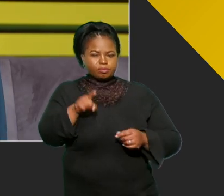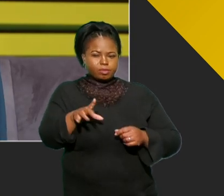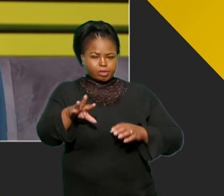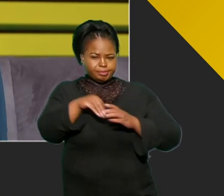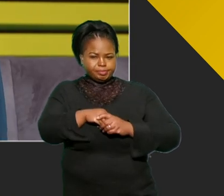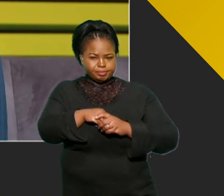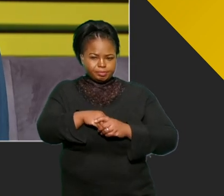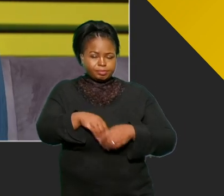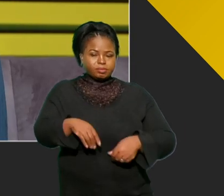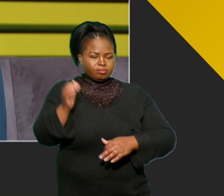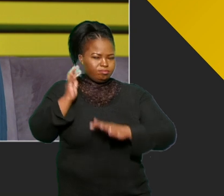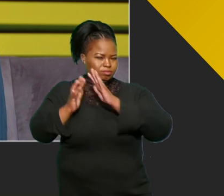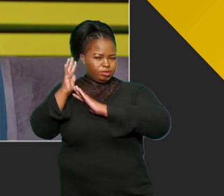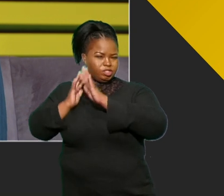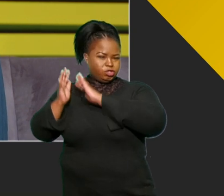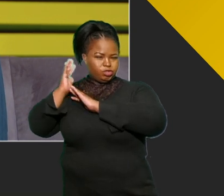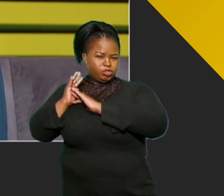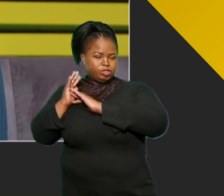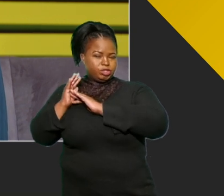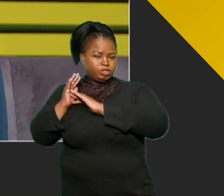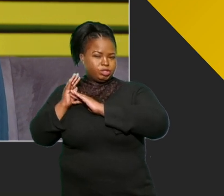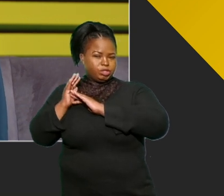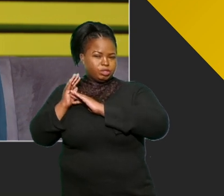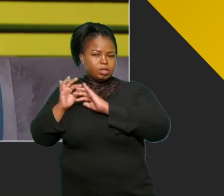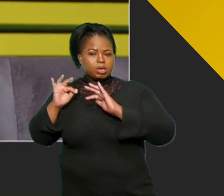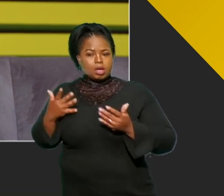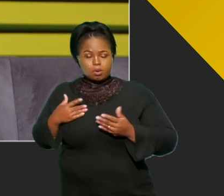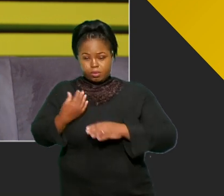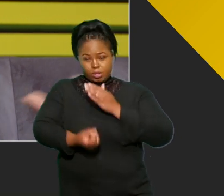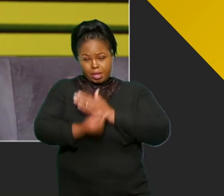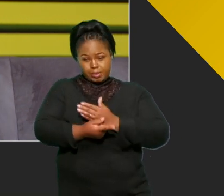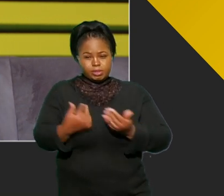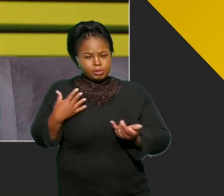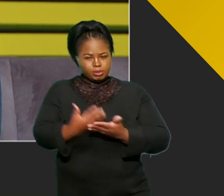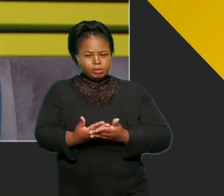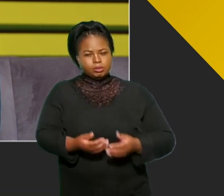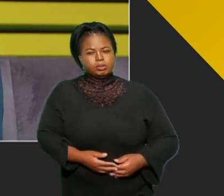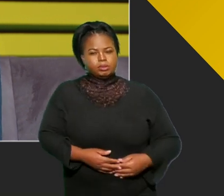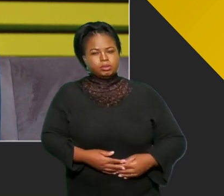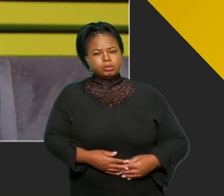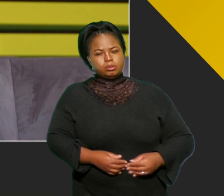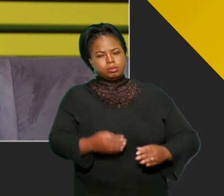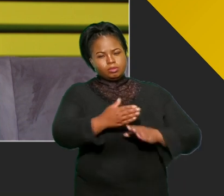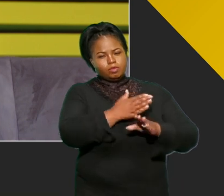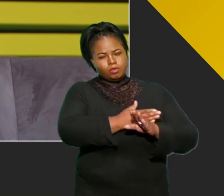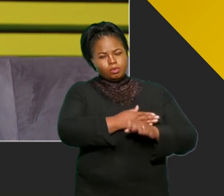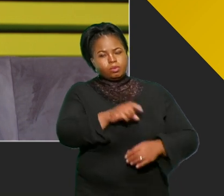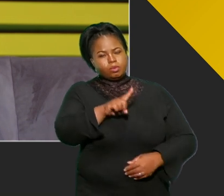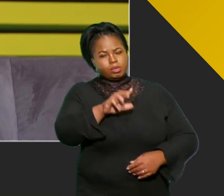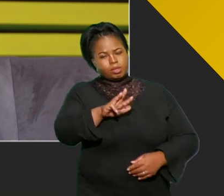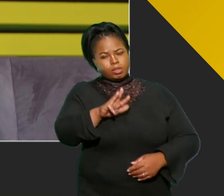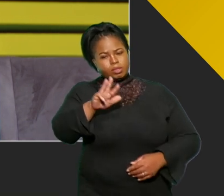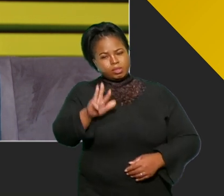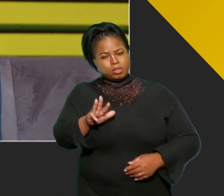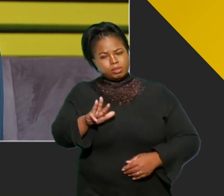this discussion the history of how we got here. Of how we got here. Yes, absolutely. You know, prior to 1999,